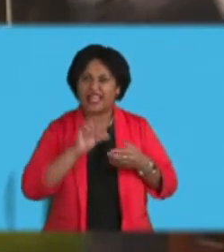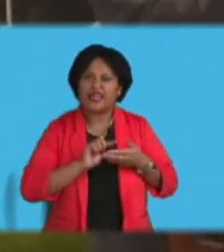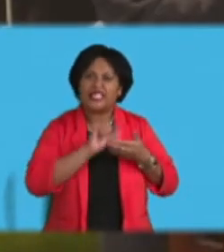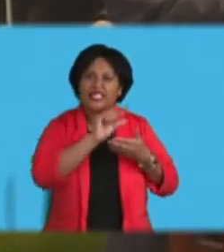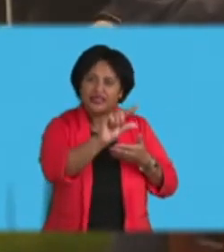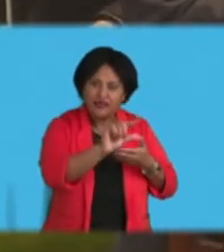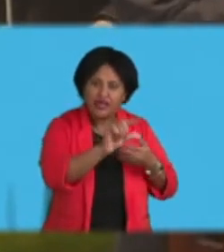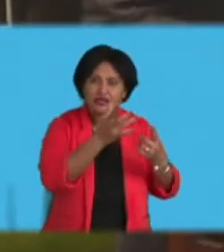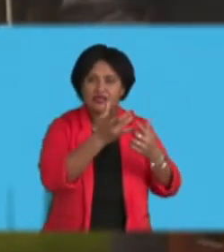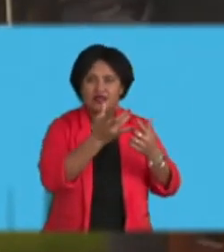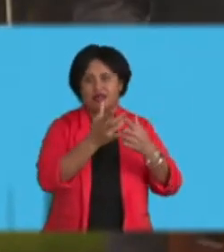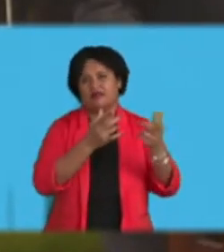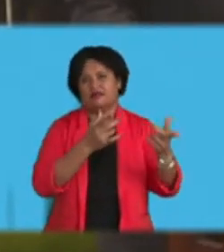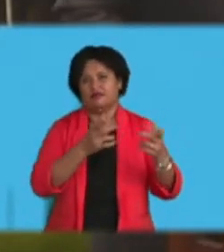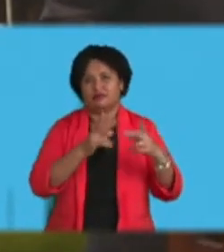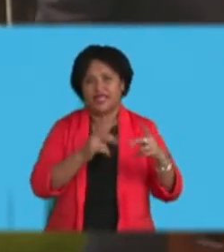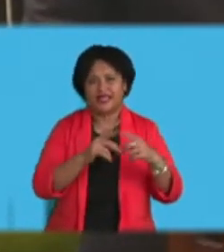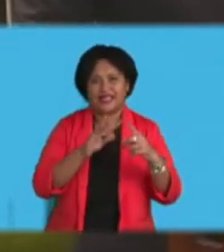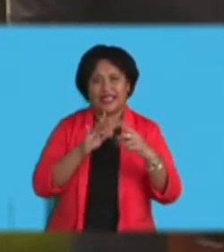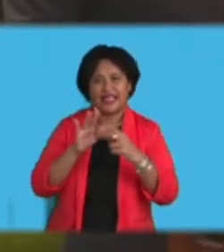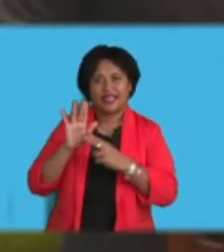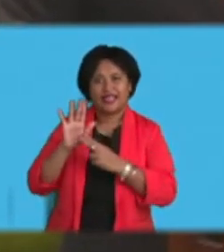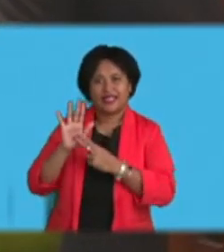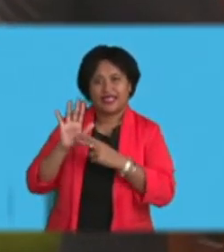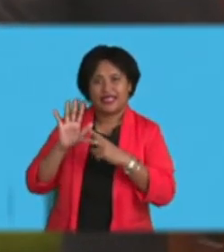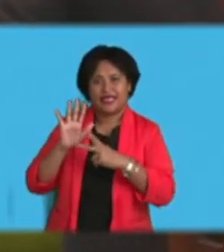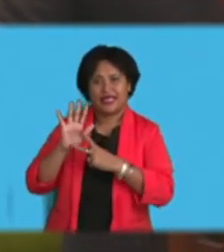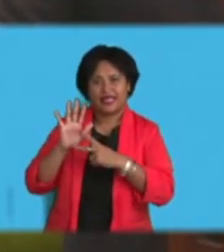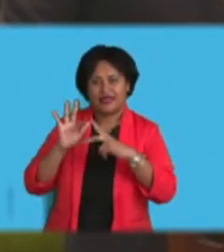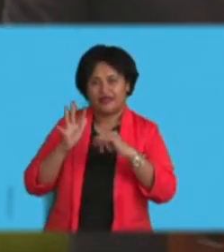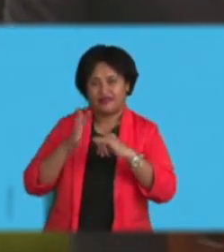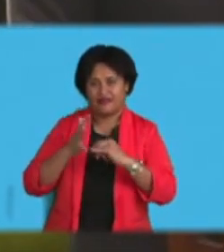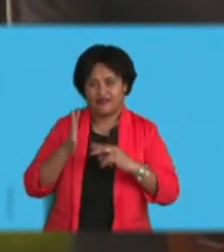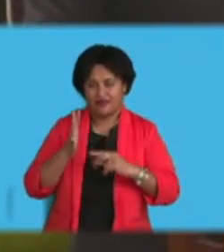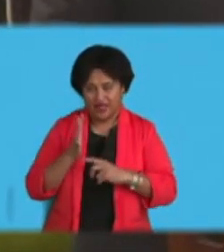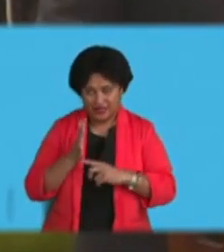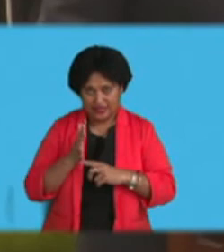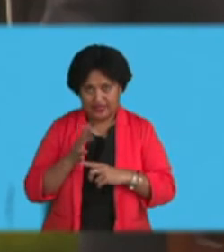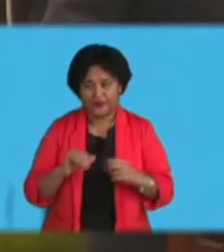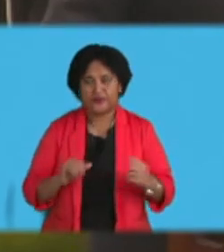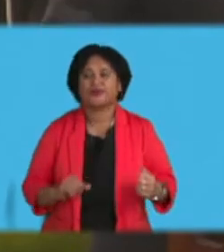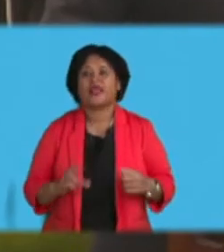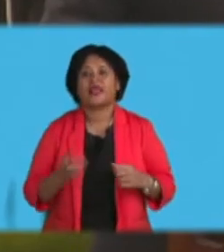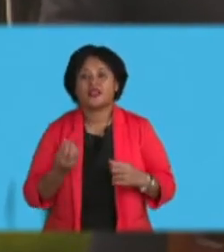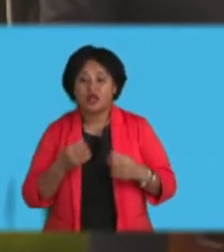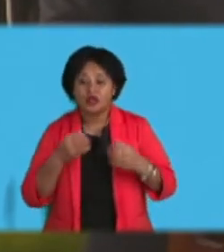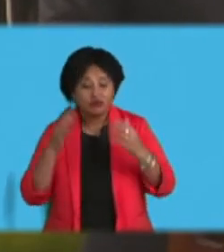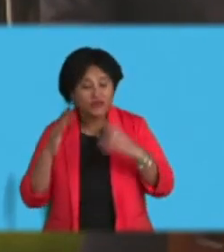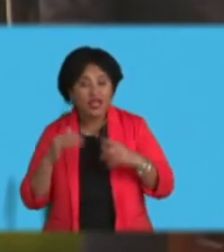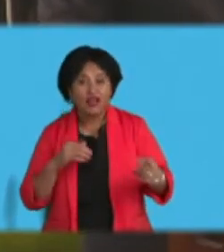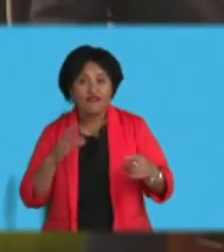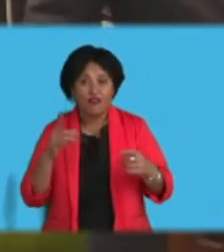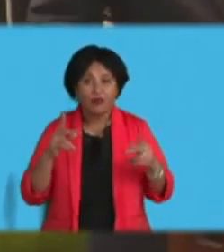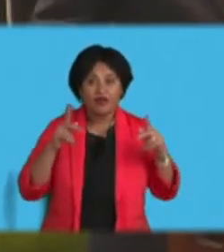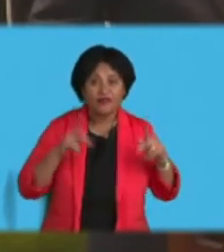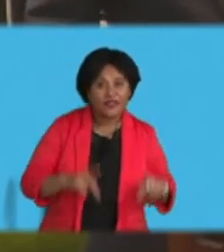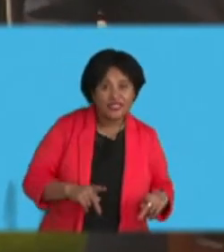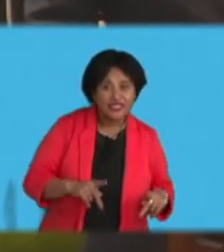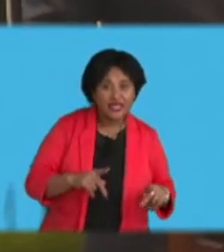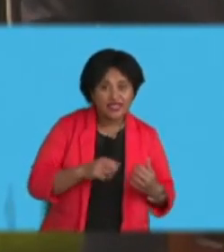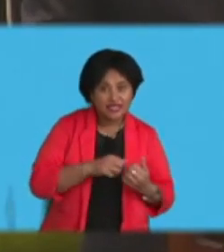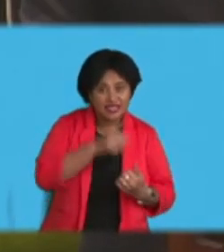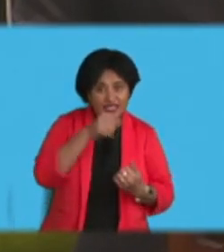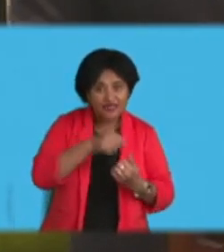to be able to lump the bonds together. Madam Speaker, the dematerialization is the move from physical certificates to